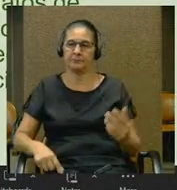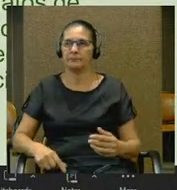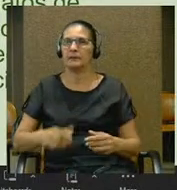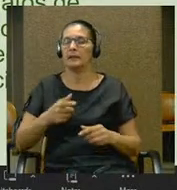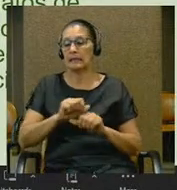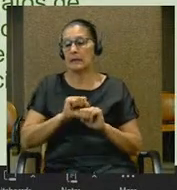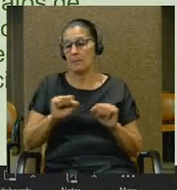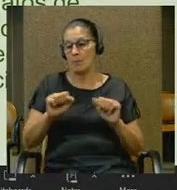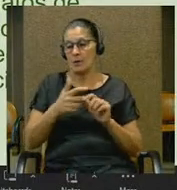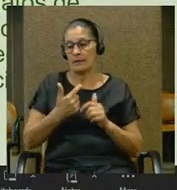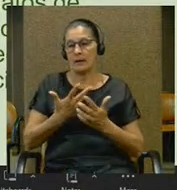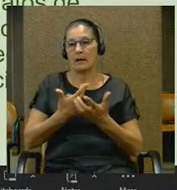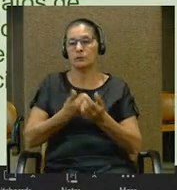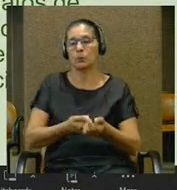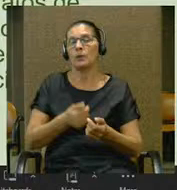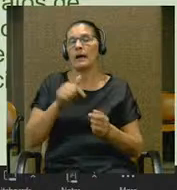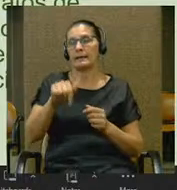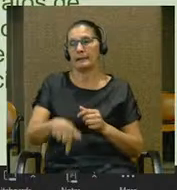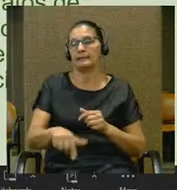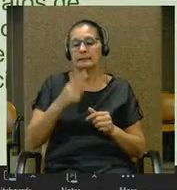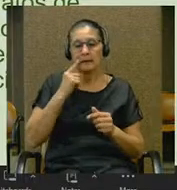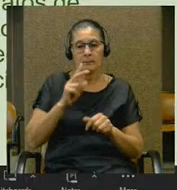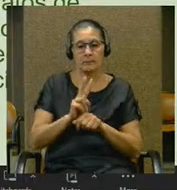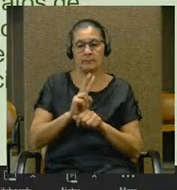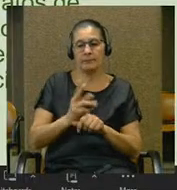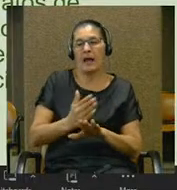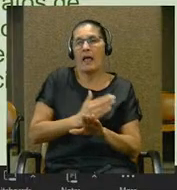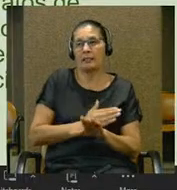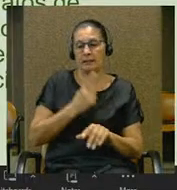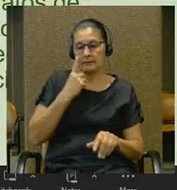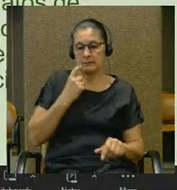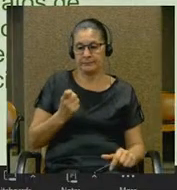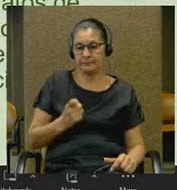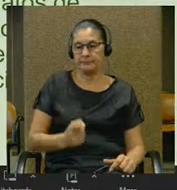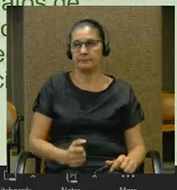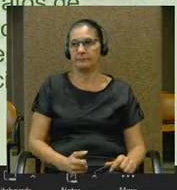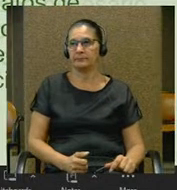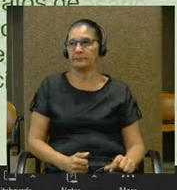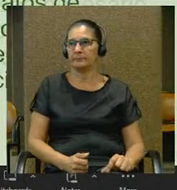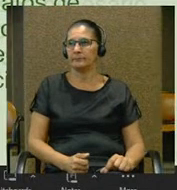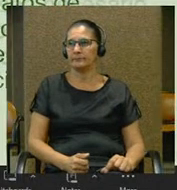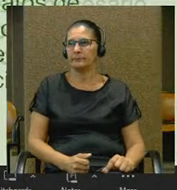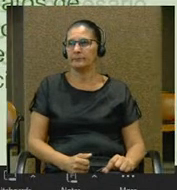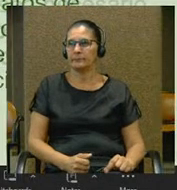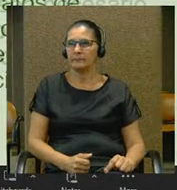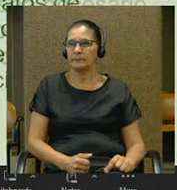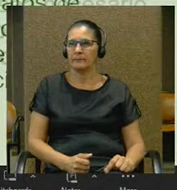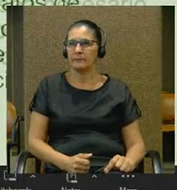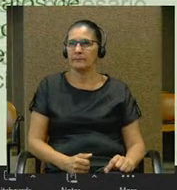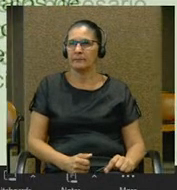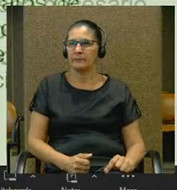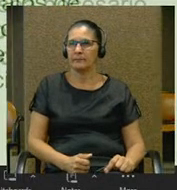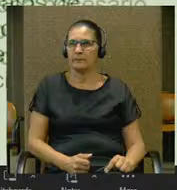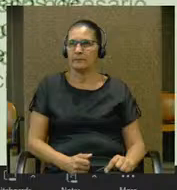etc. This could help to monitor this at an early stage.